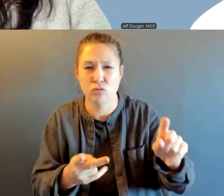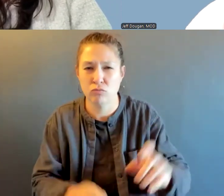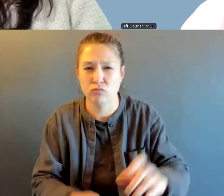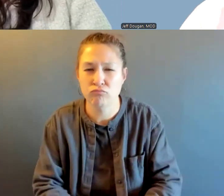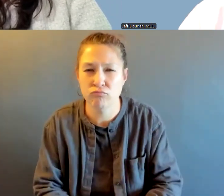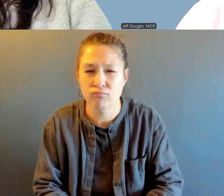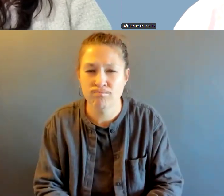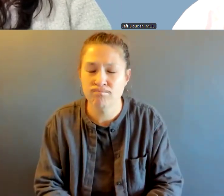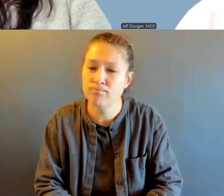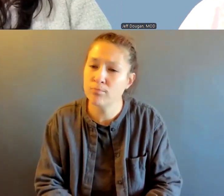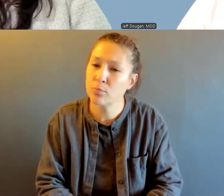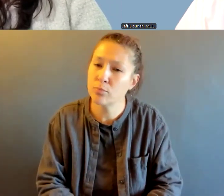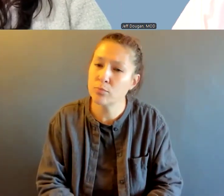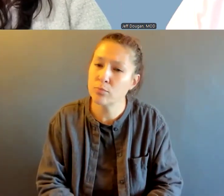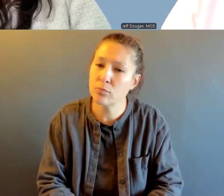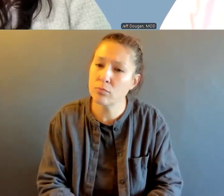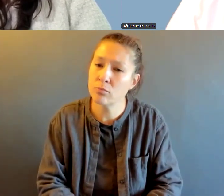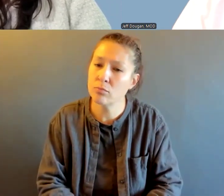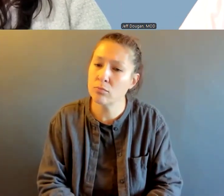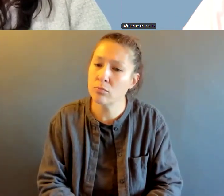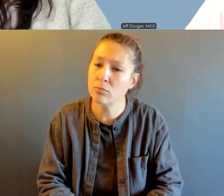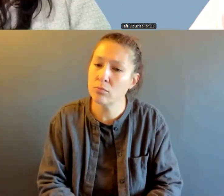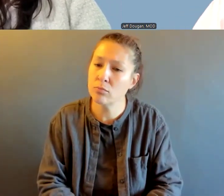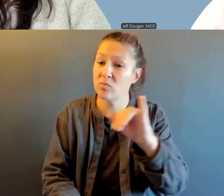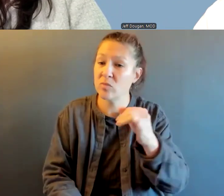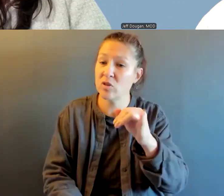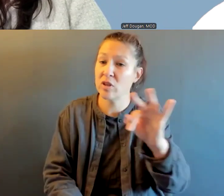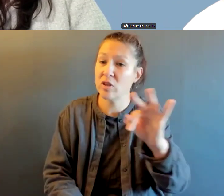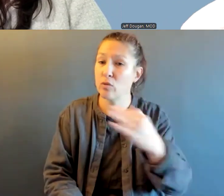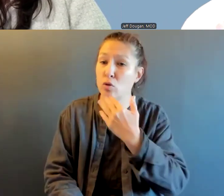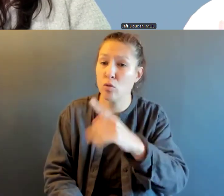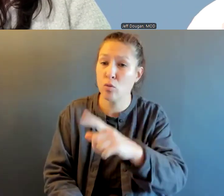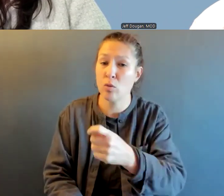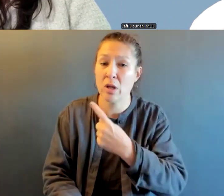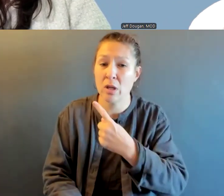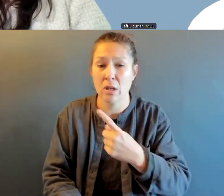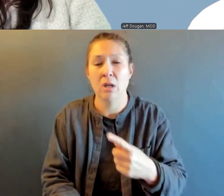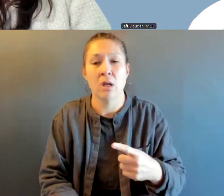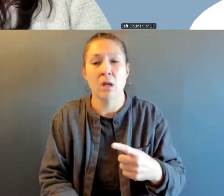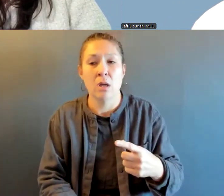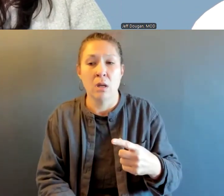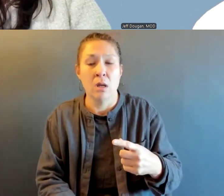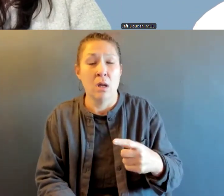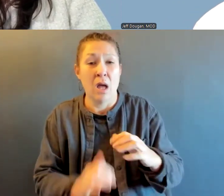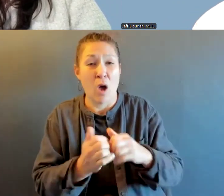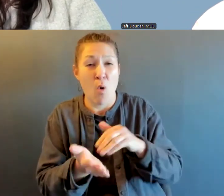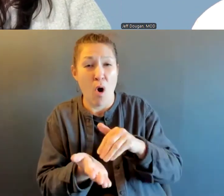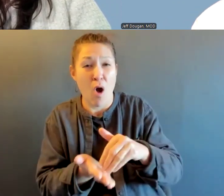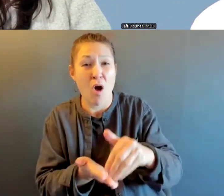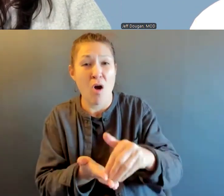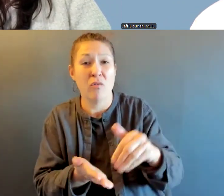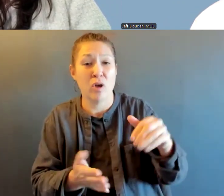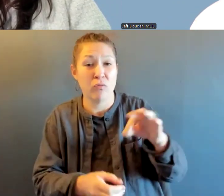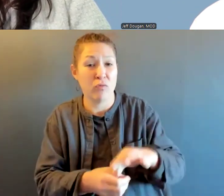All right, that is a good question. Let me start with how often you vote in those positions. In Scituate, we do it every